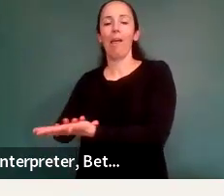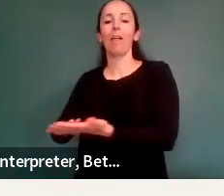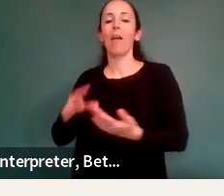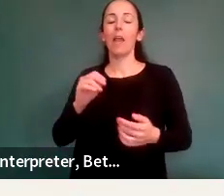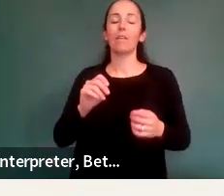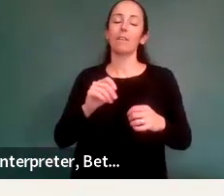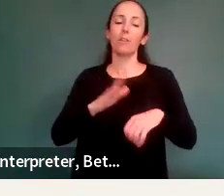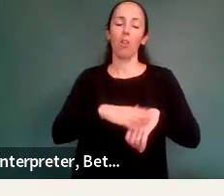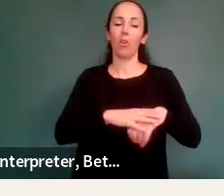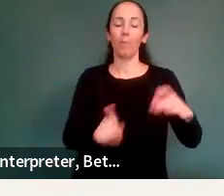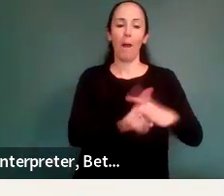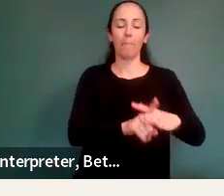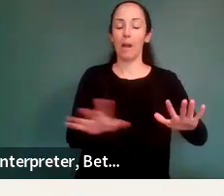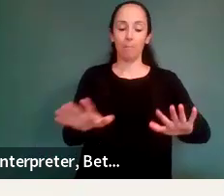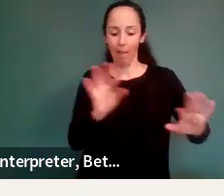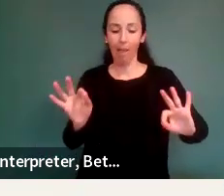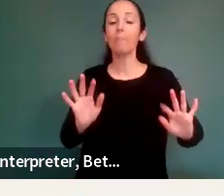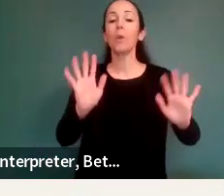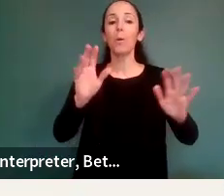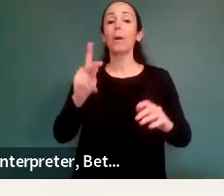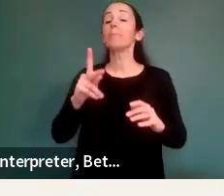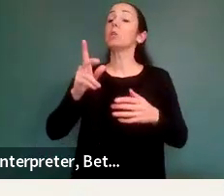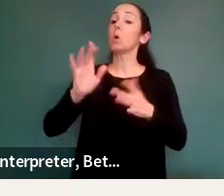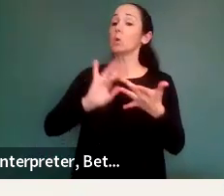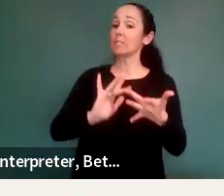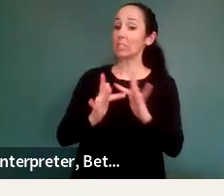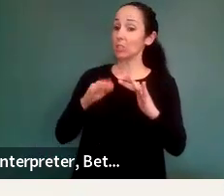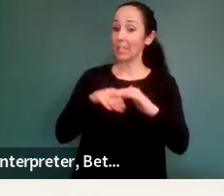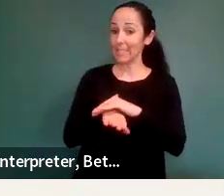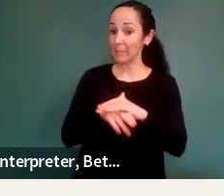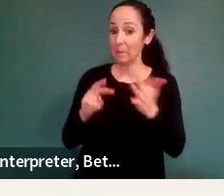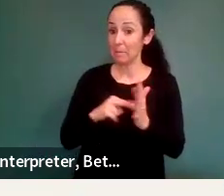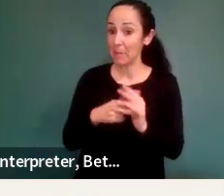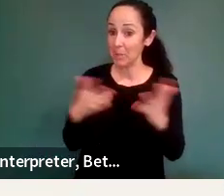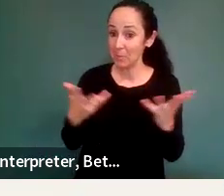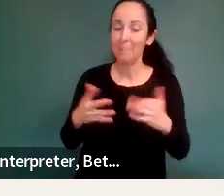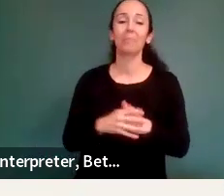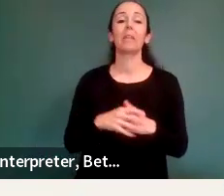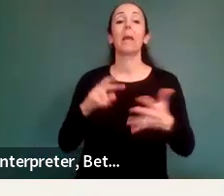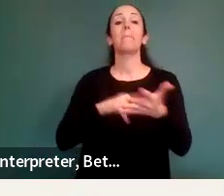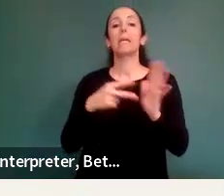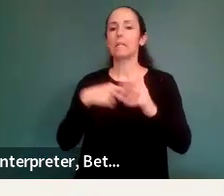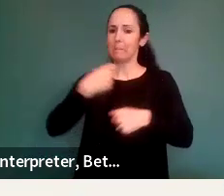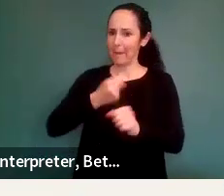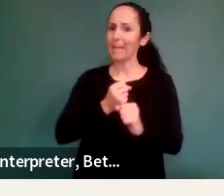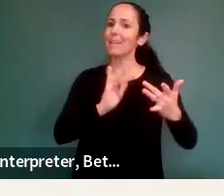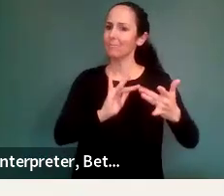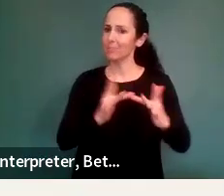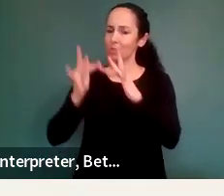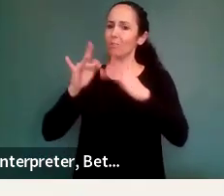So let's begin that again. Digital accessibility refers to the practice of making digital